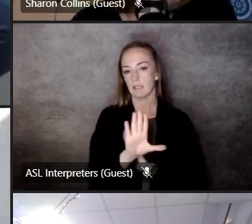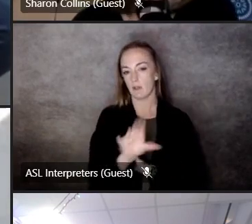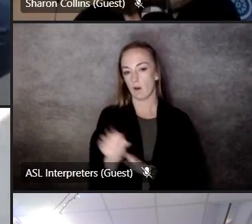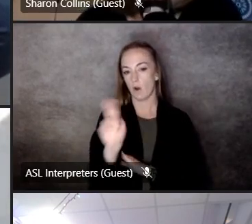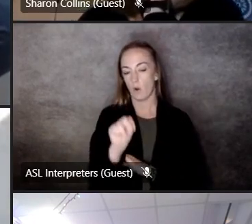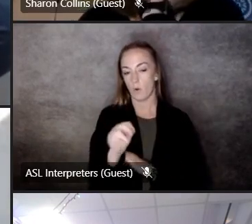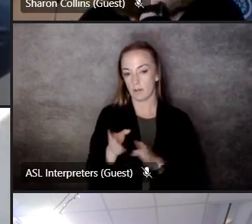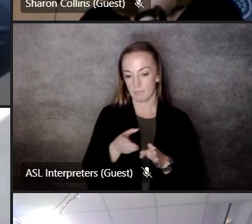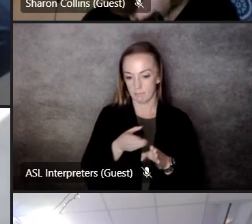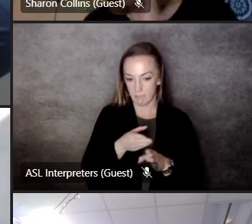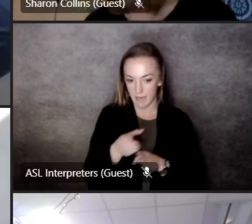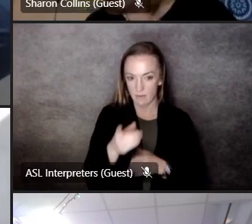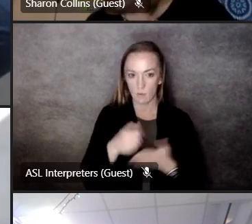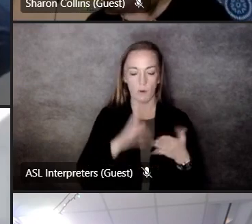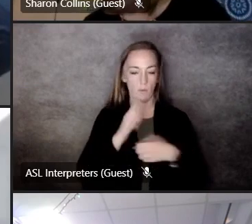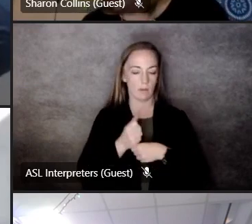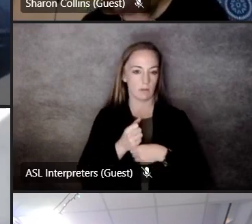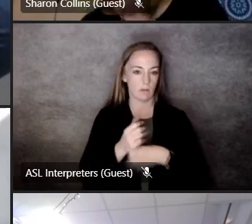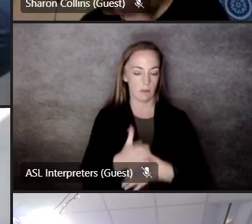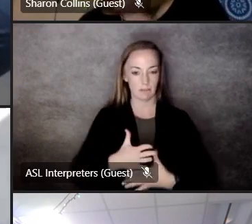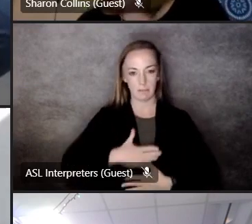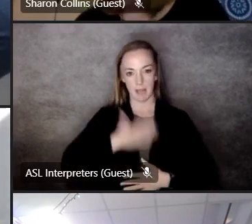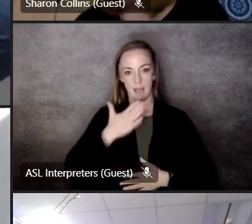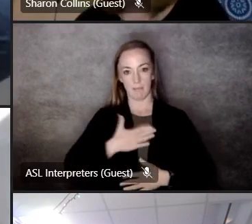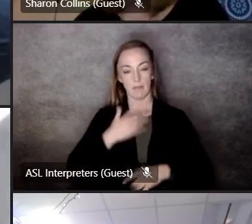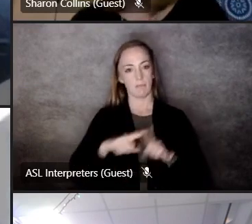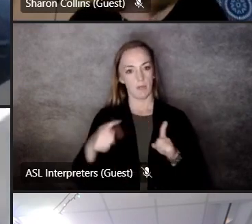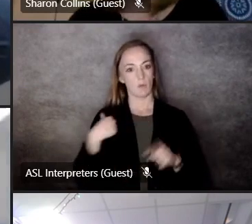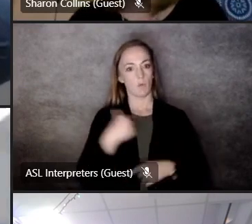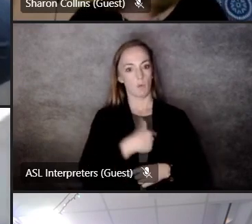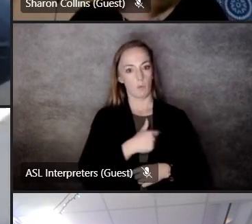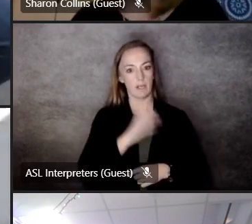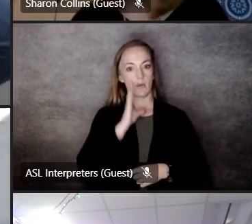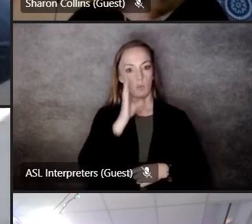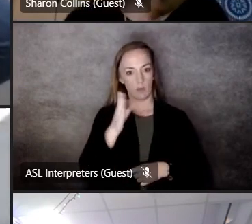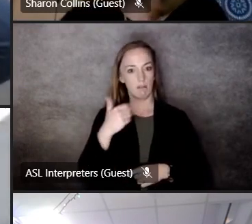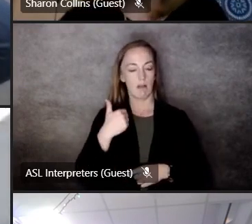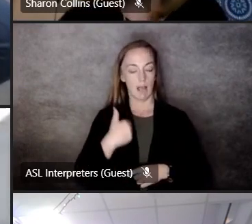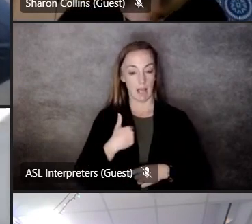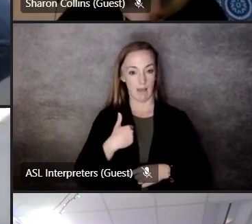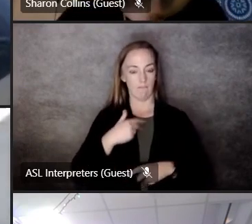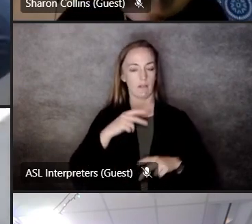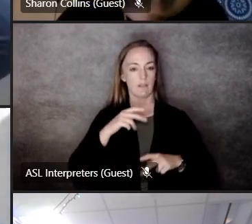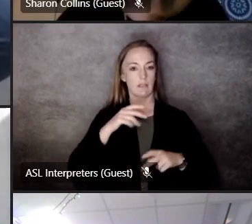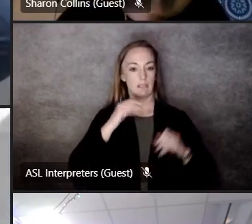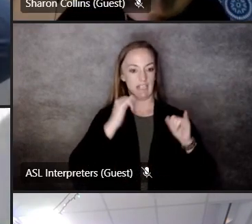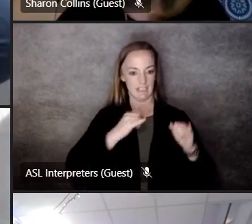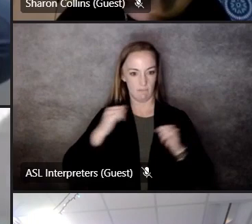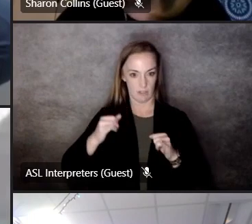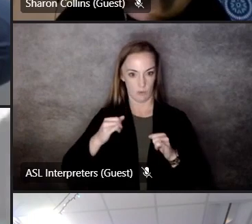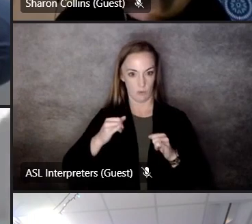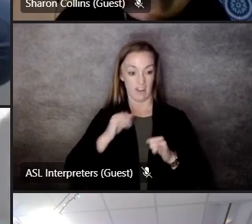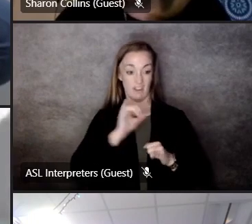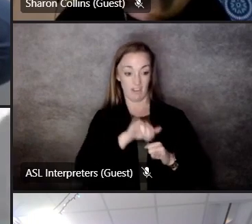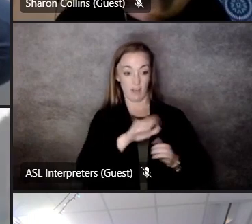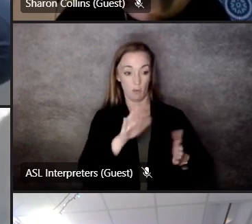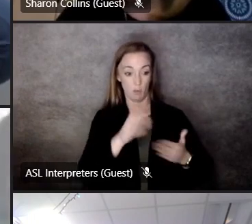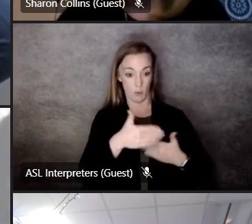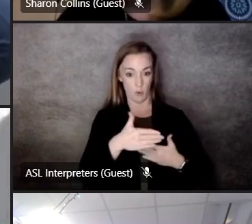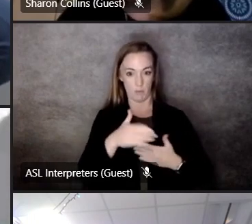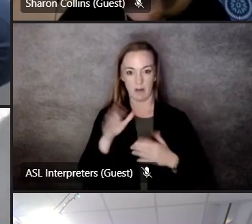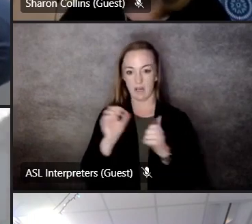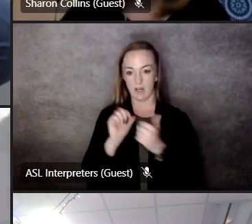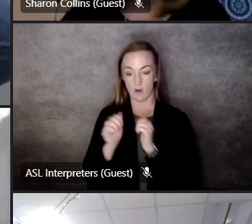bring them happiness, but we will have individuals that were in that room or in those competition rooms that will join